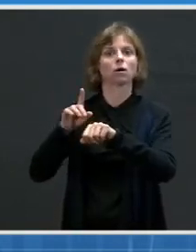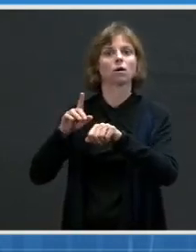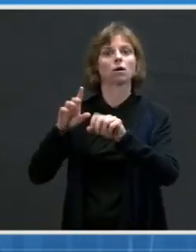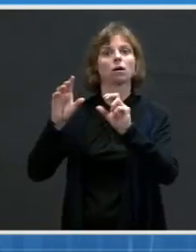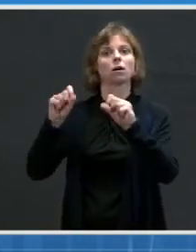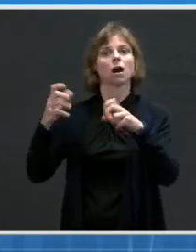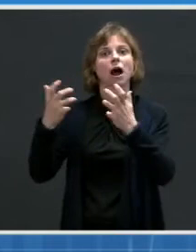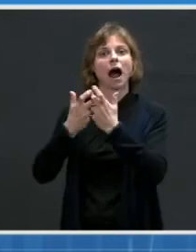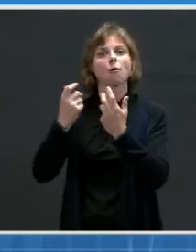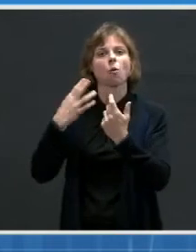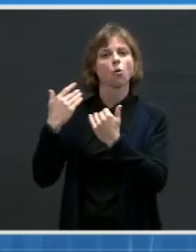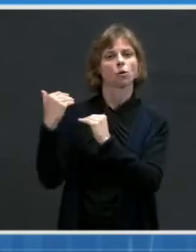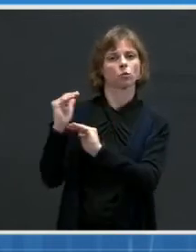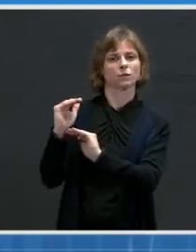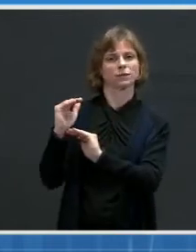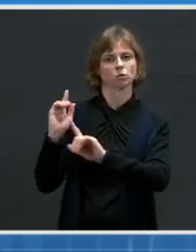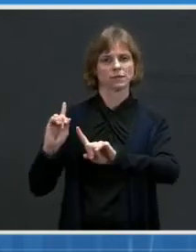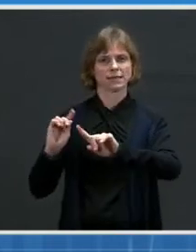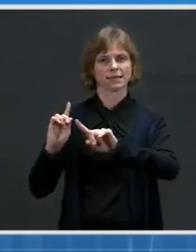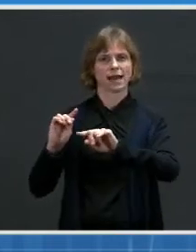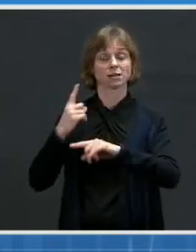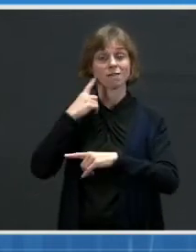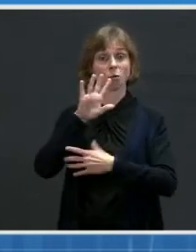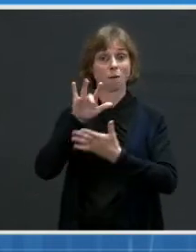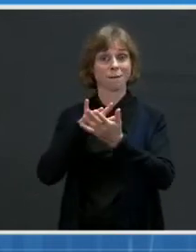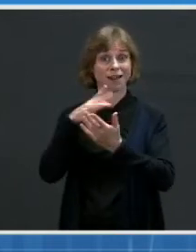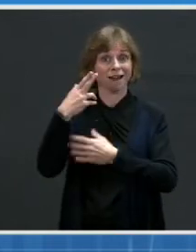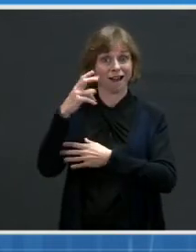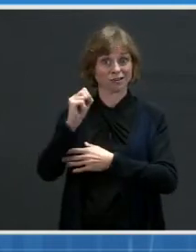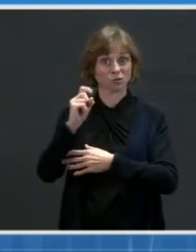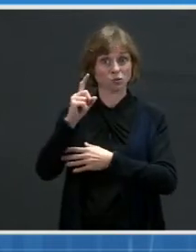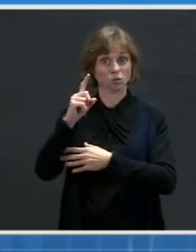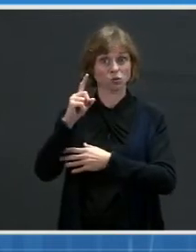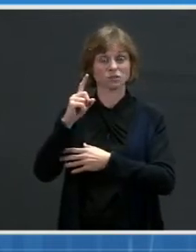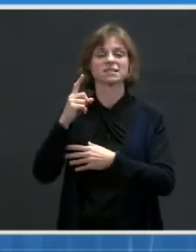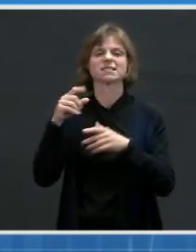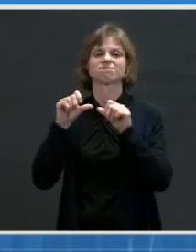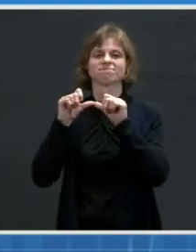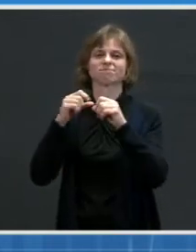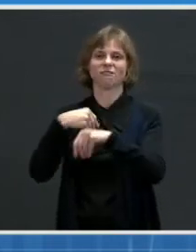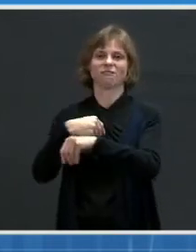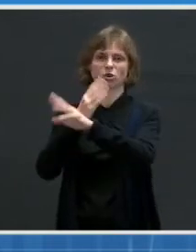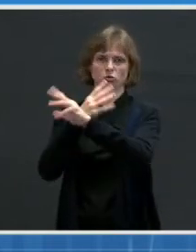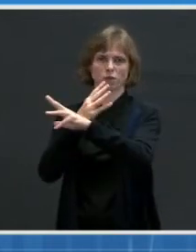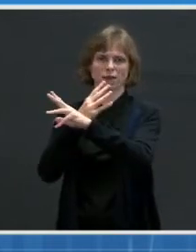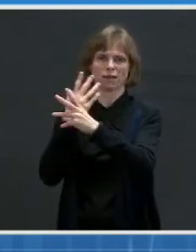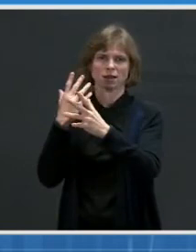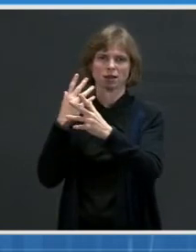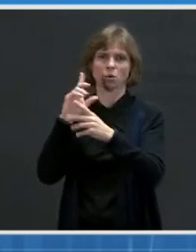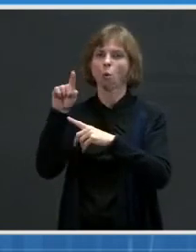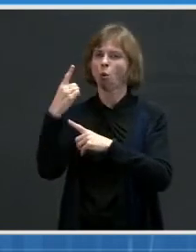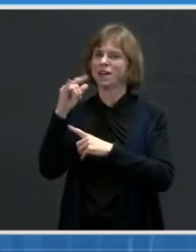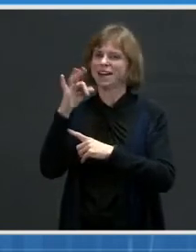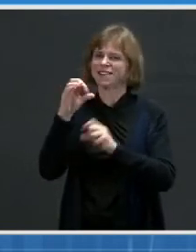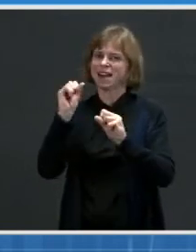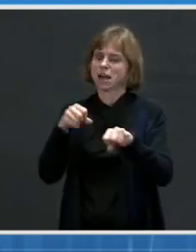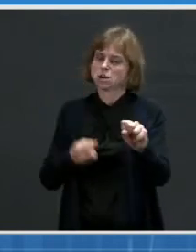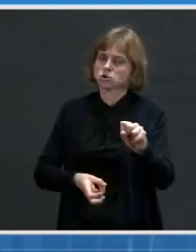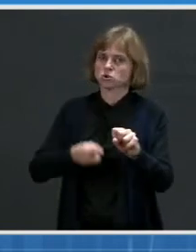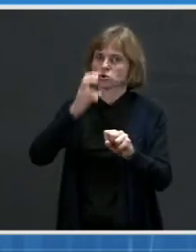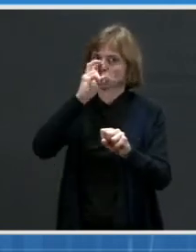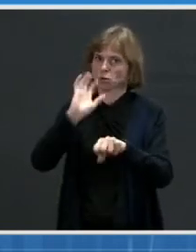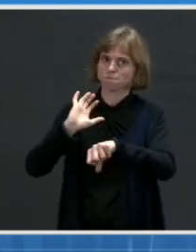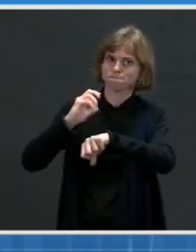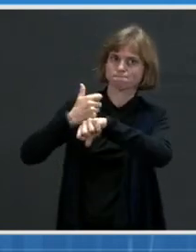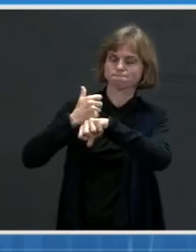in-person attendance. And for middle and high school schools virtually, only unless they can strictly implement